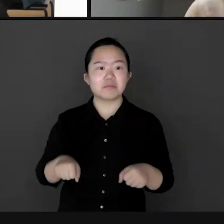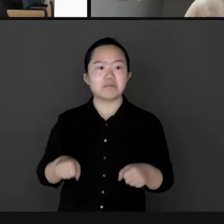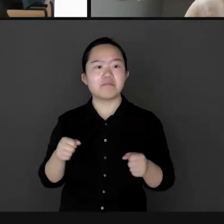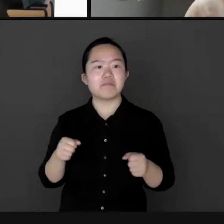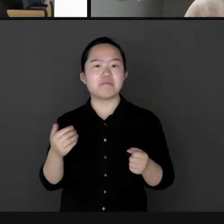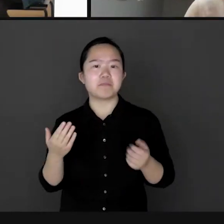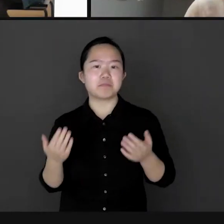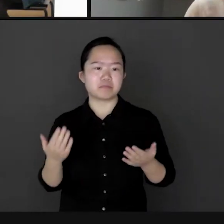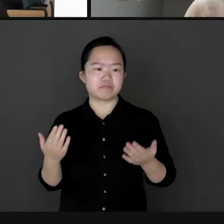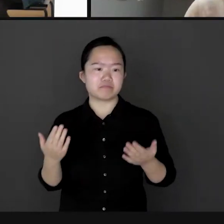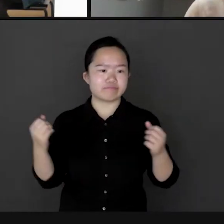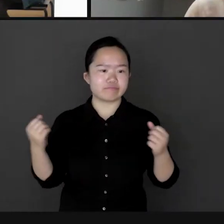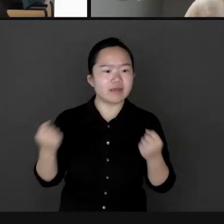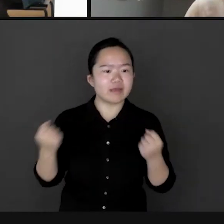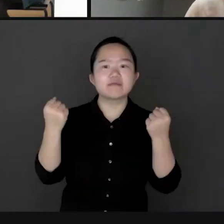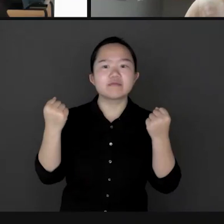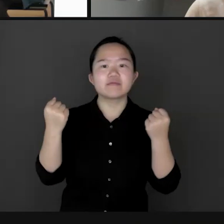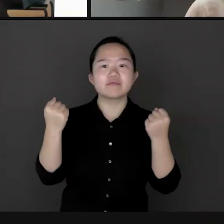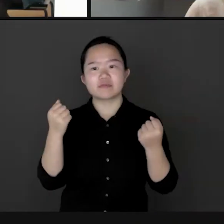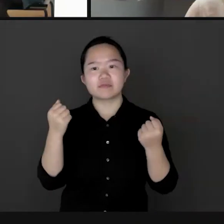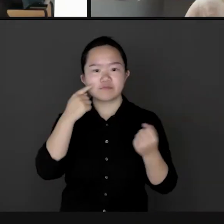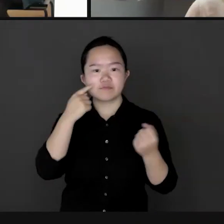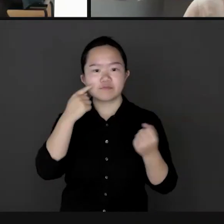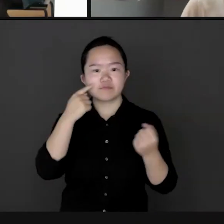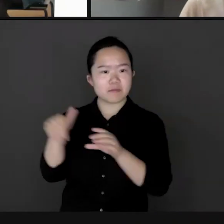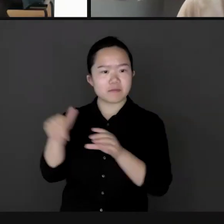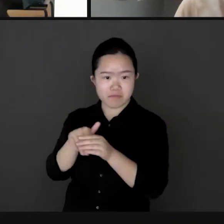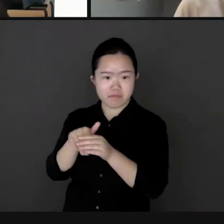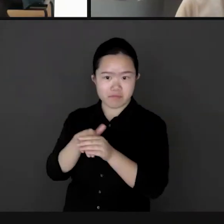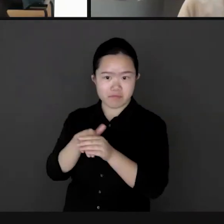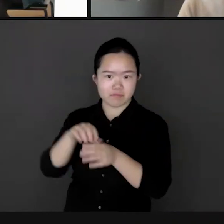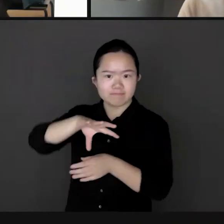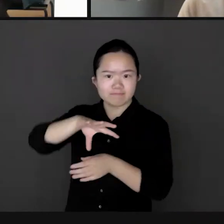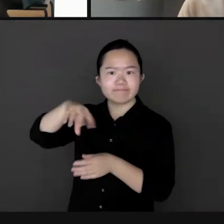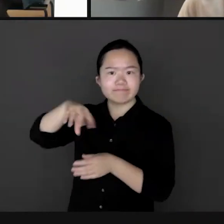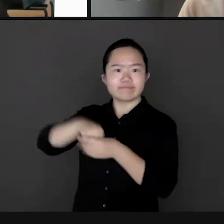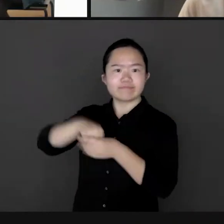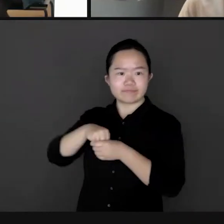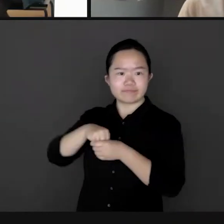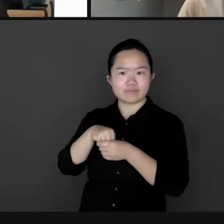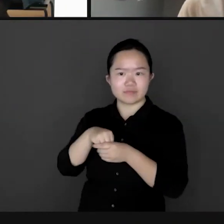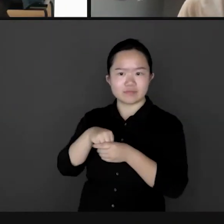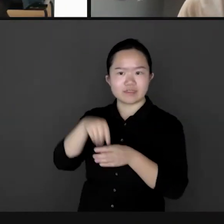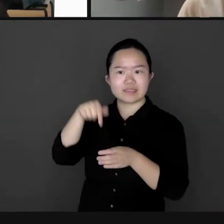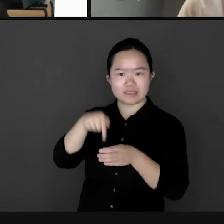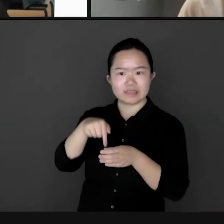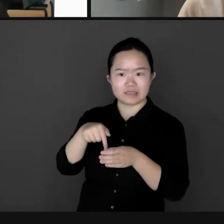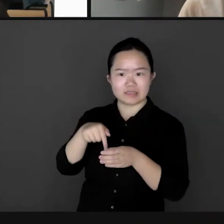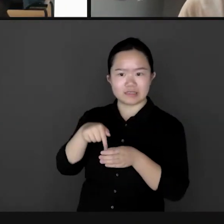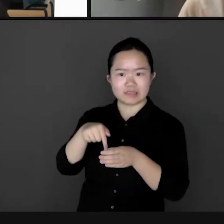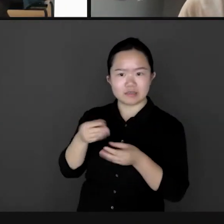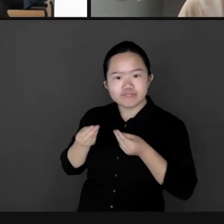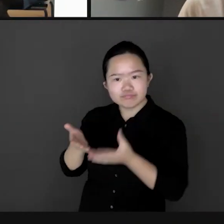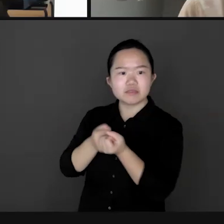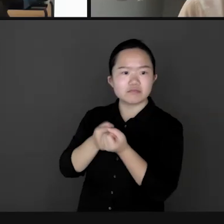useful activities for members of those committees. And we meet with the new members and we try to engage them on the topic of the rights of people